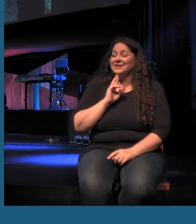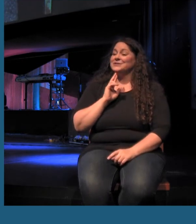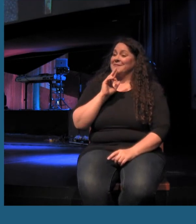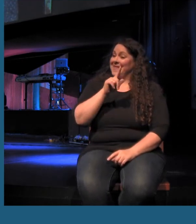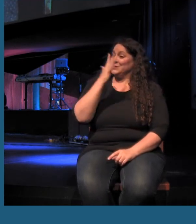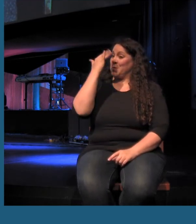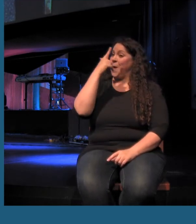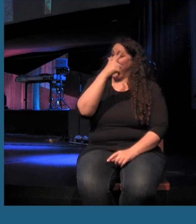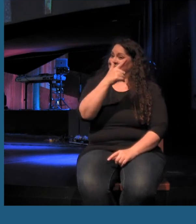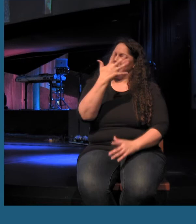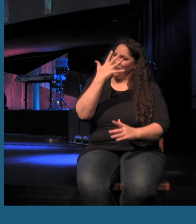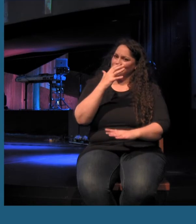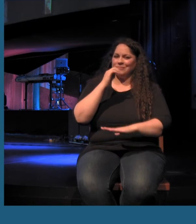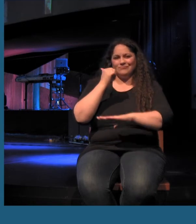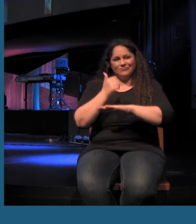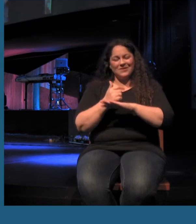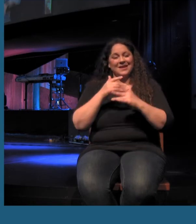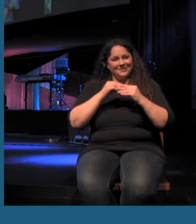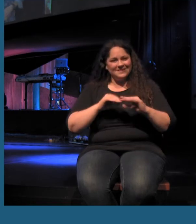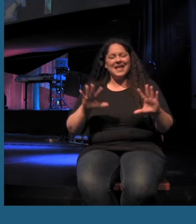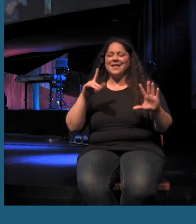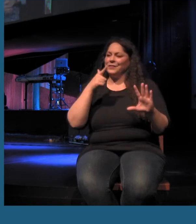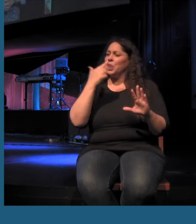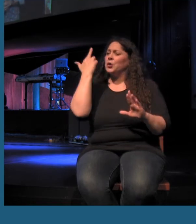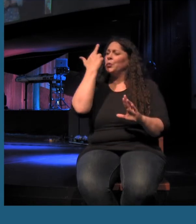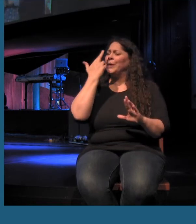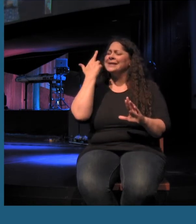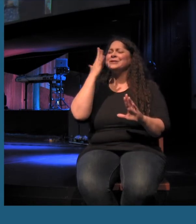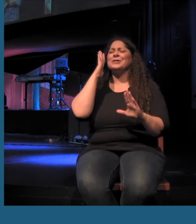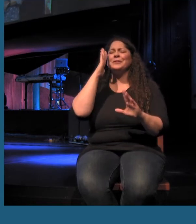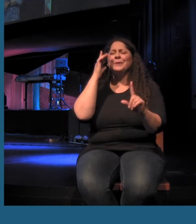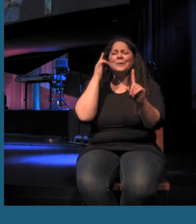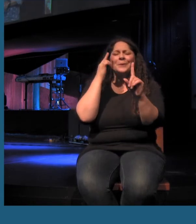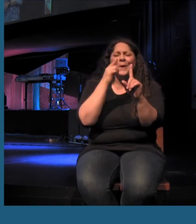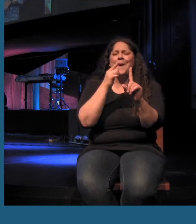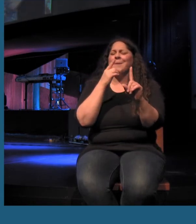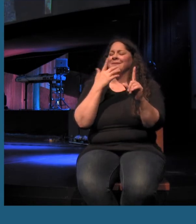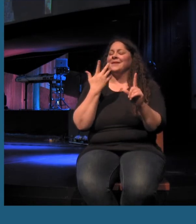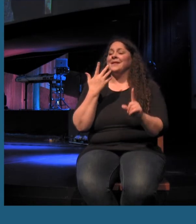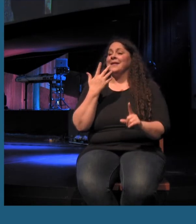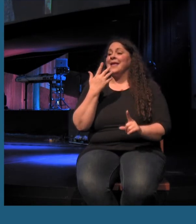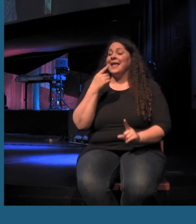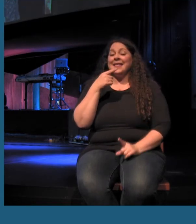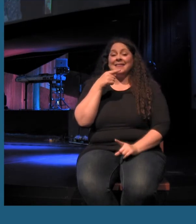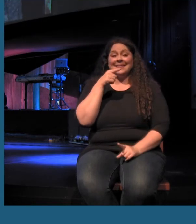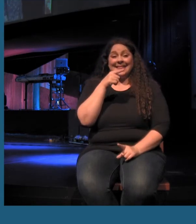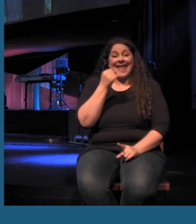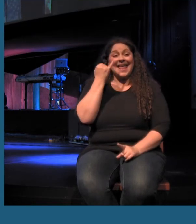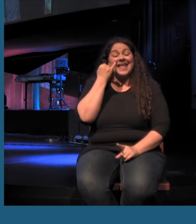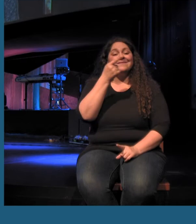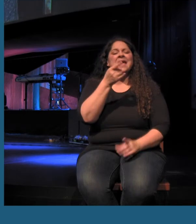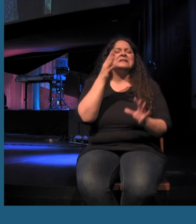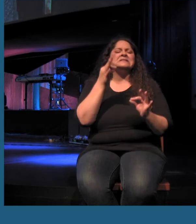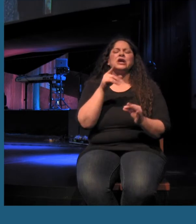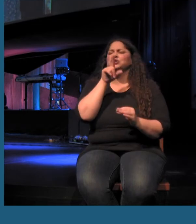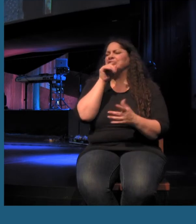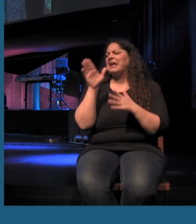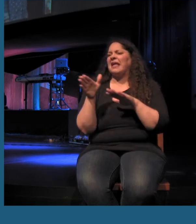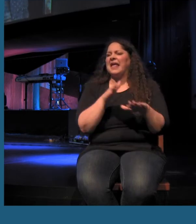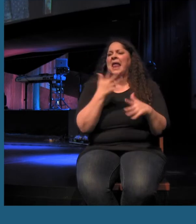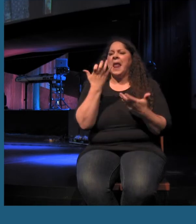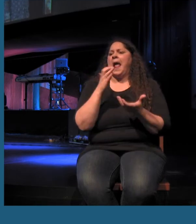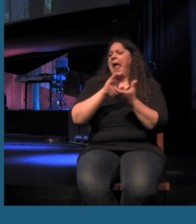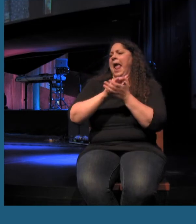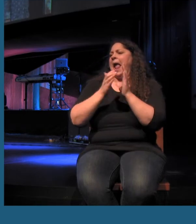exist? If they decide, you know what, we're done selling chicken sandwiches, let's sell hamburgers instead. Their mission would remain the same. They've got their